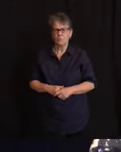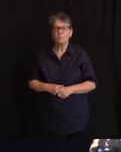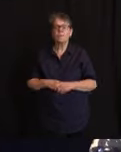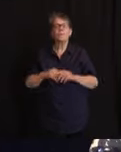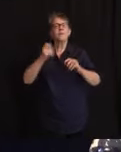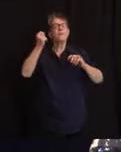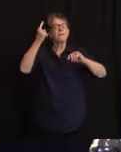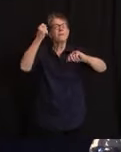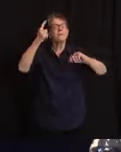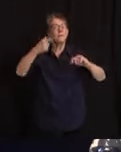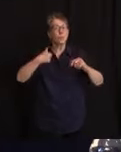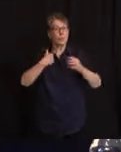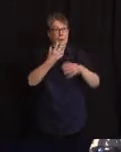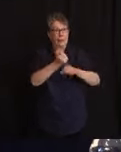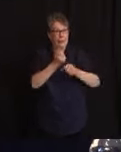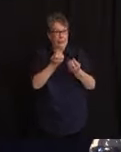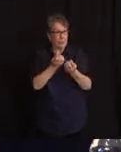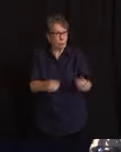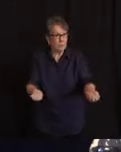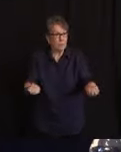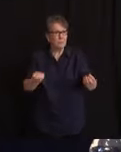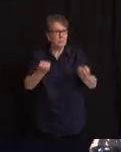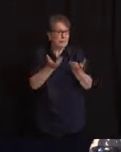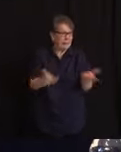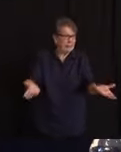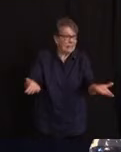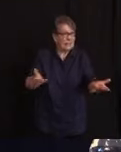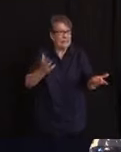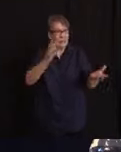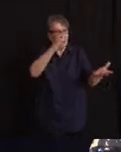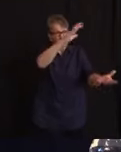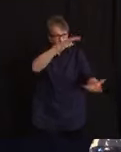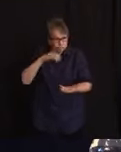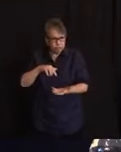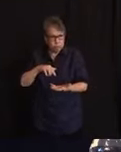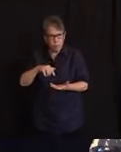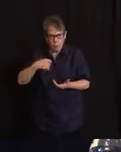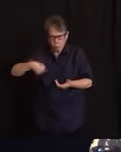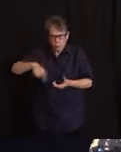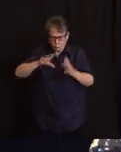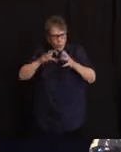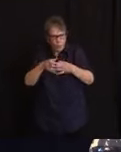physician cannot make the decision. Hopefully that